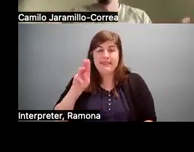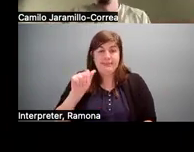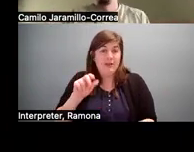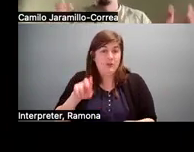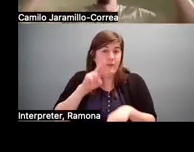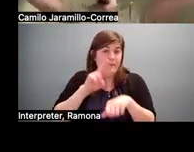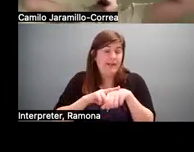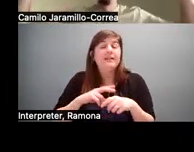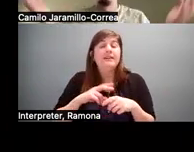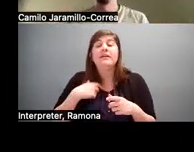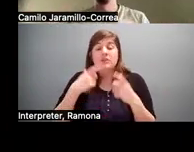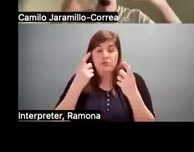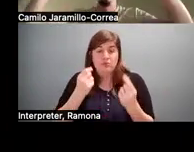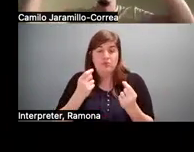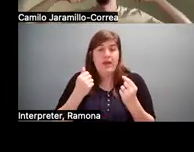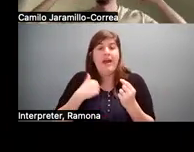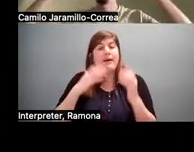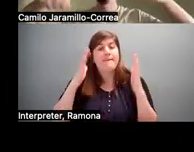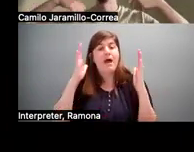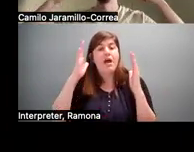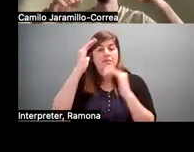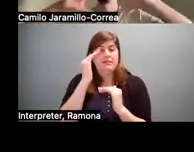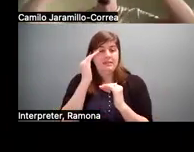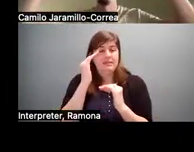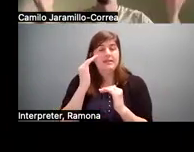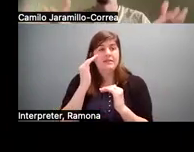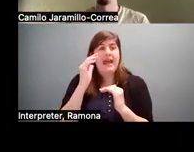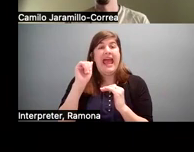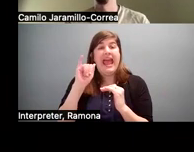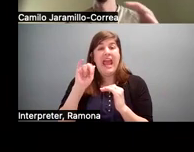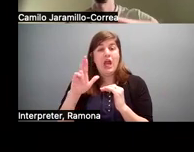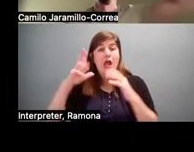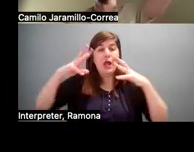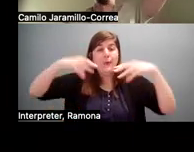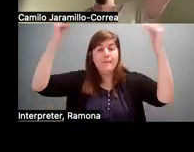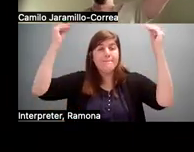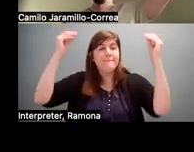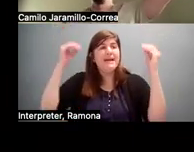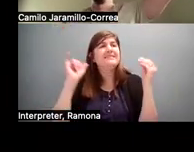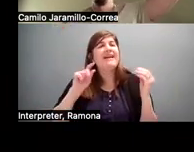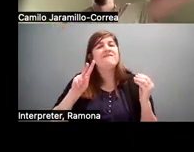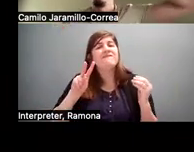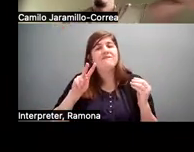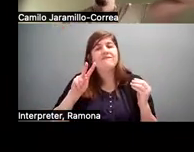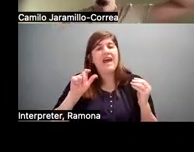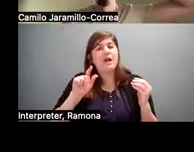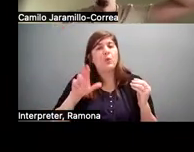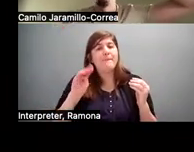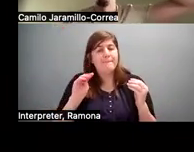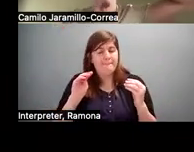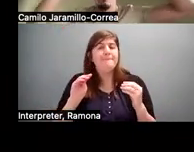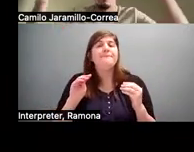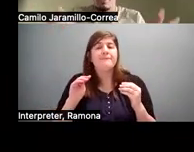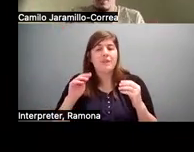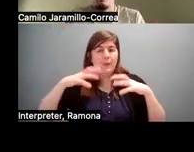can do it is just have this like box and we just take out all the air and just create like a vacuum, just like in space there's vacuum. We create a vacuum